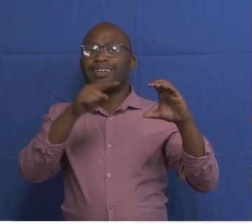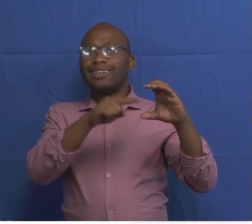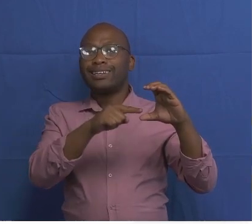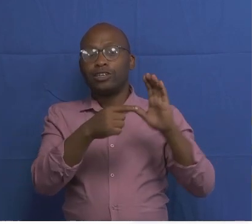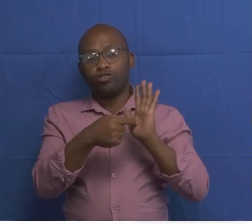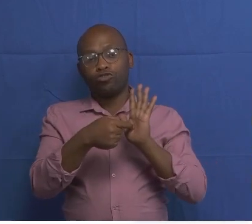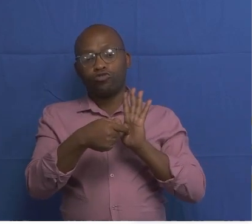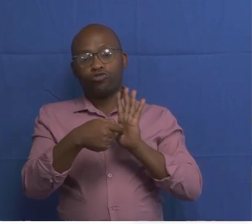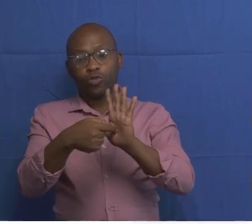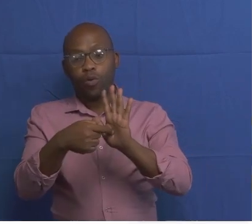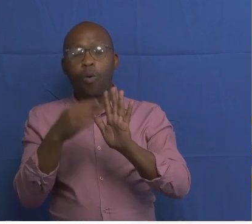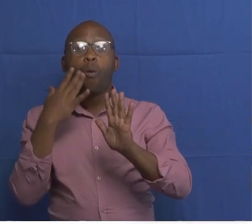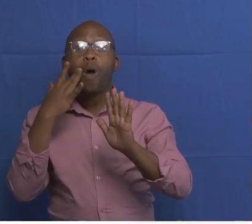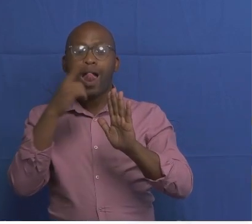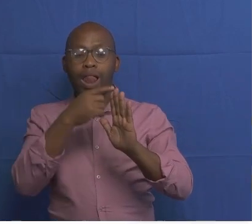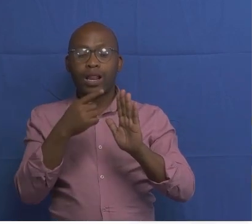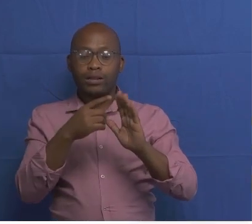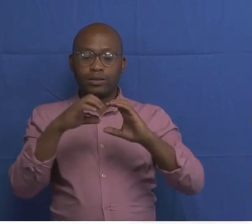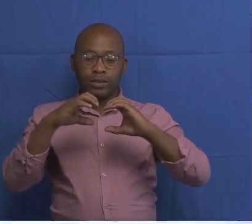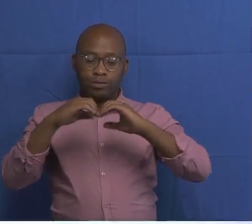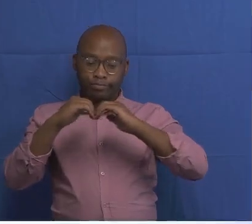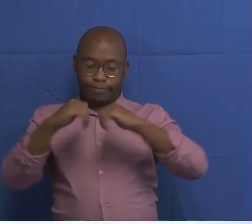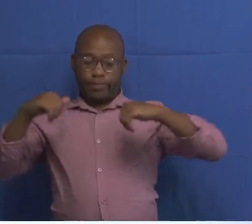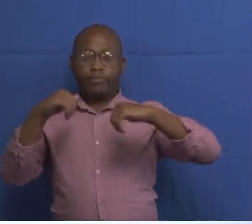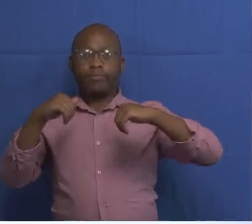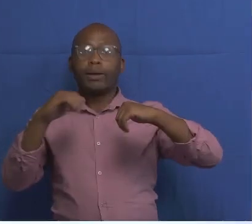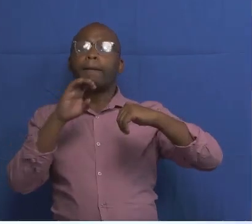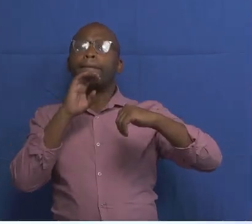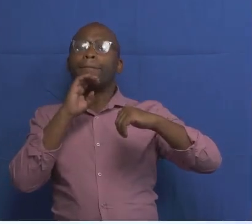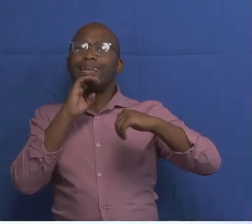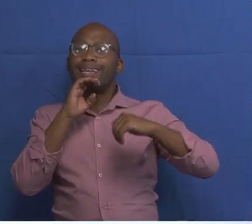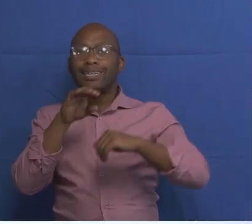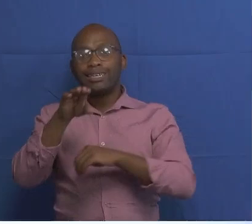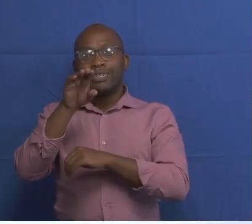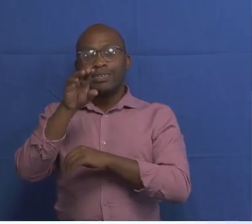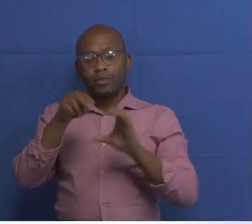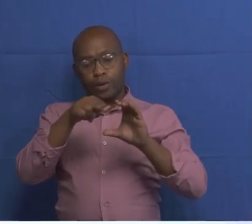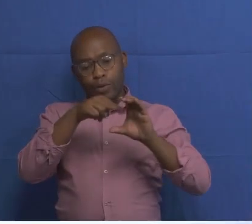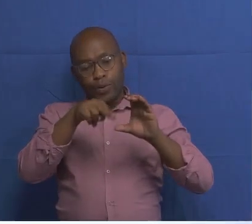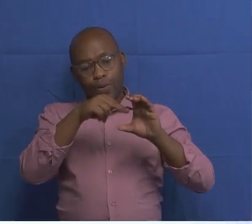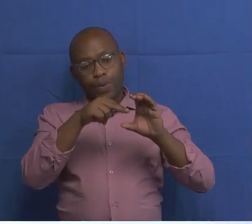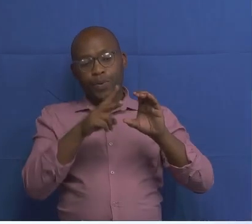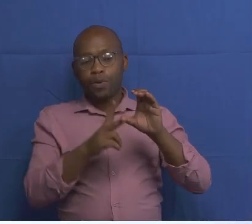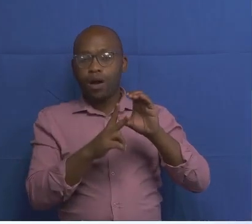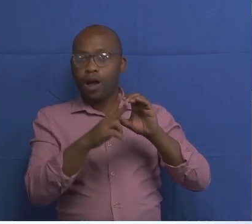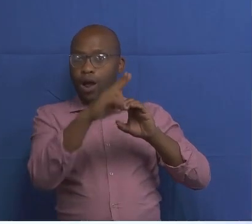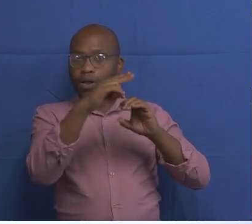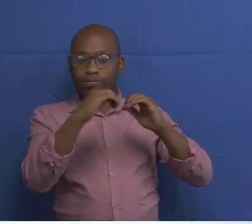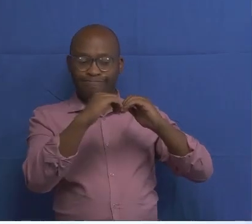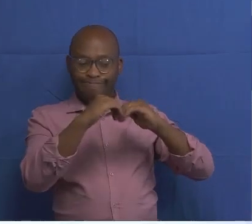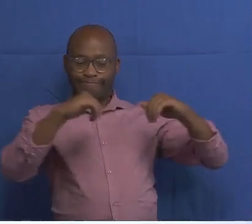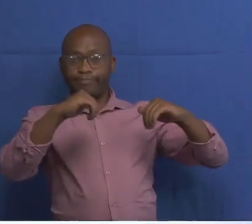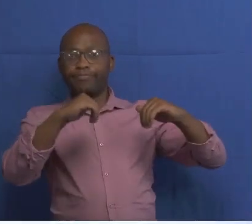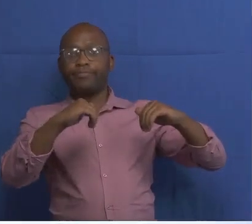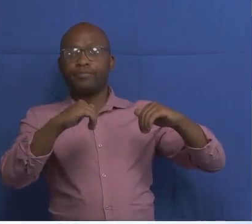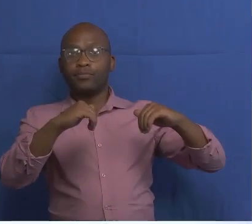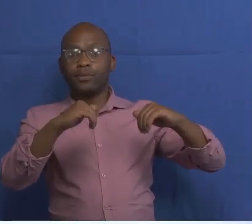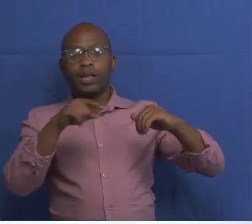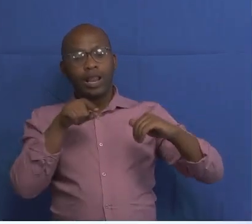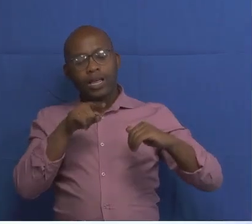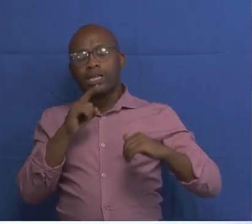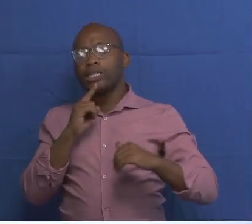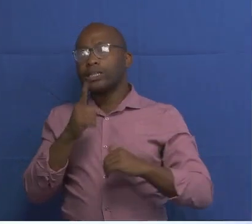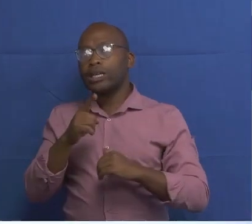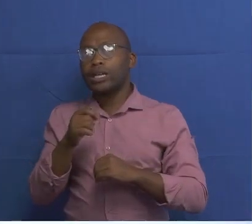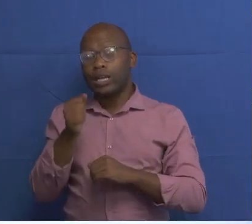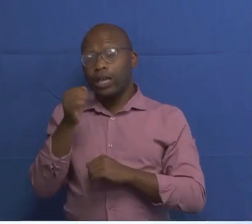chromosomes separates, it means that that separates DNA. So during gamete formation, if here you have got an individual that